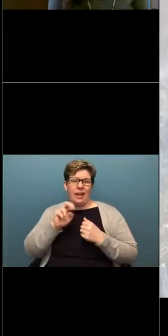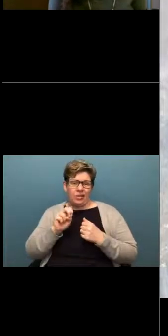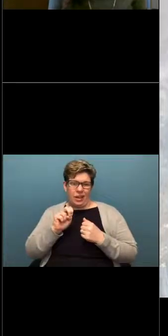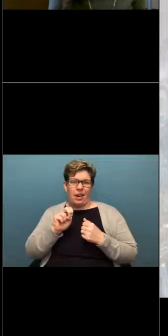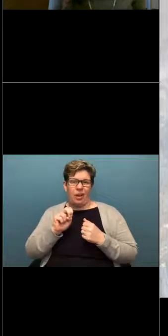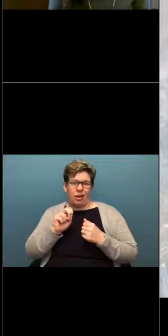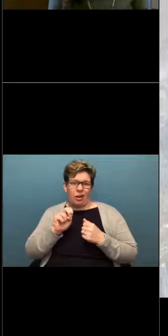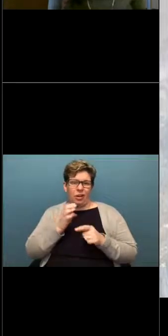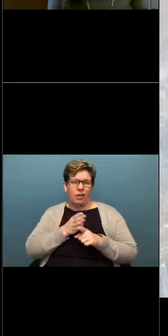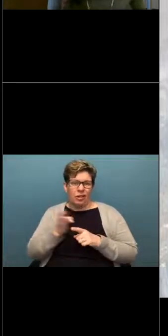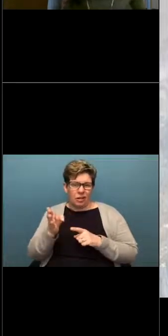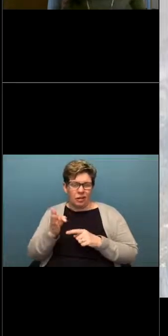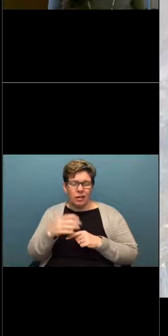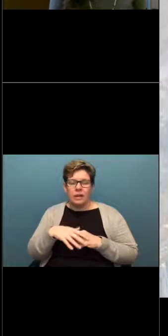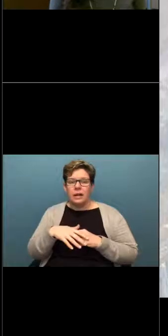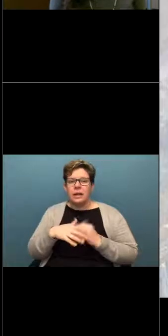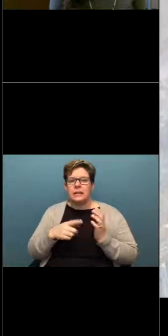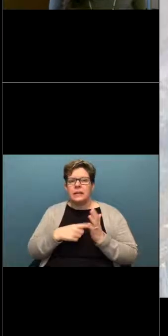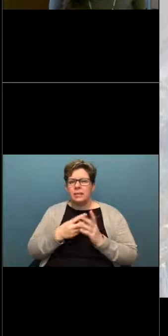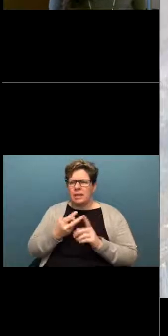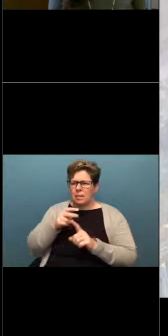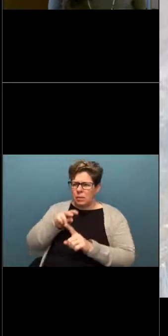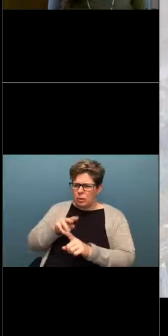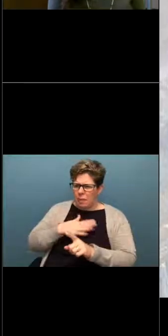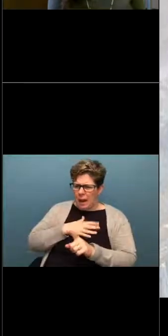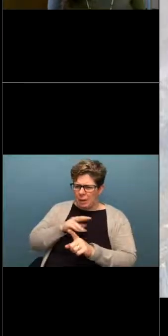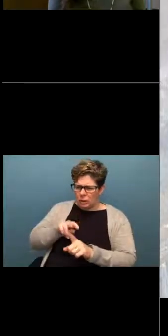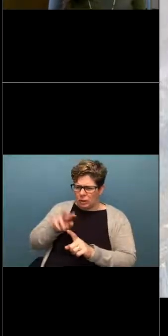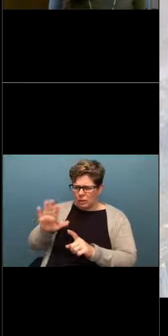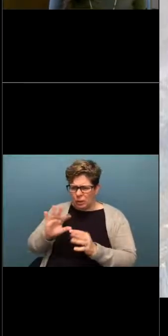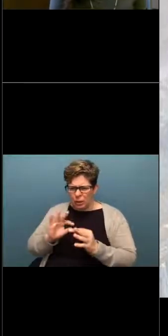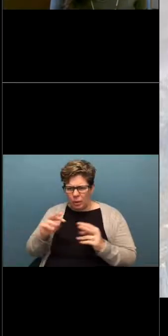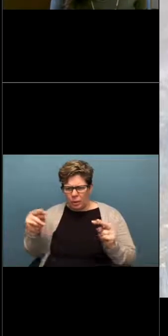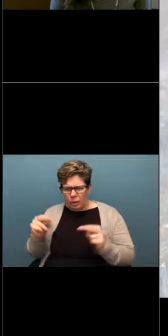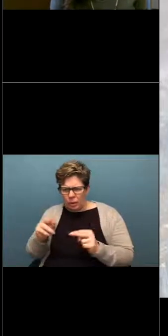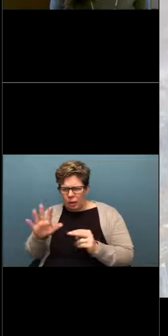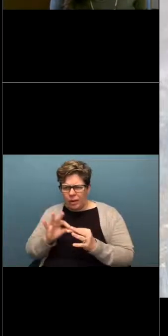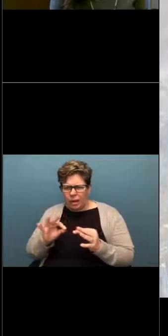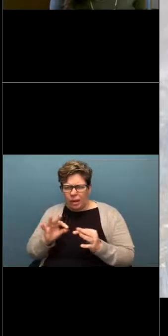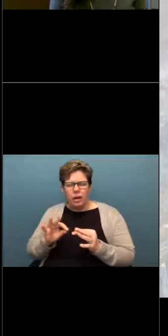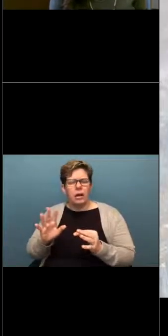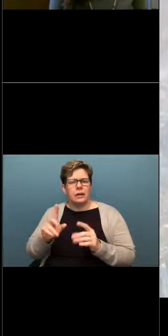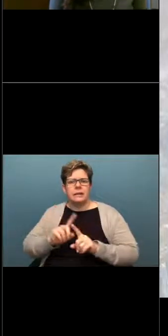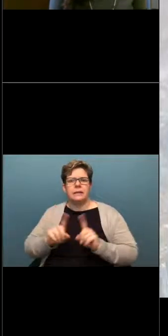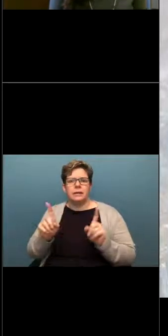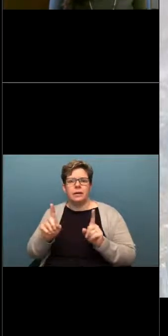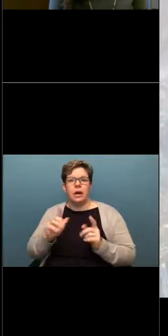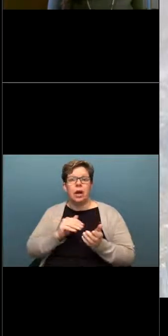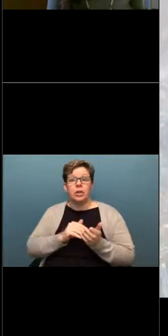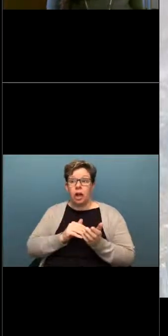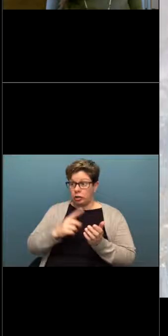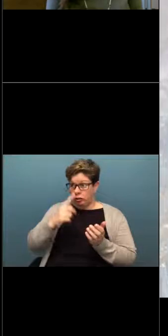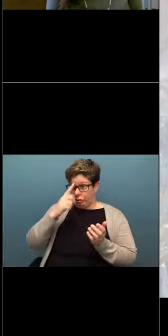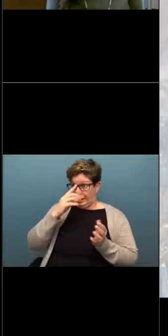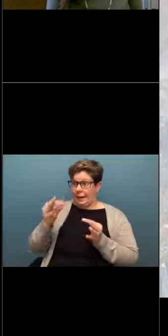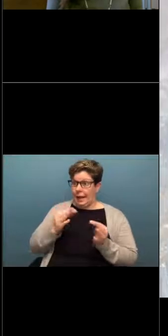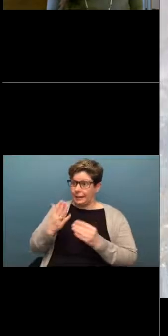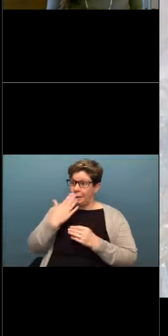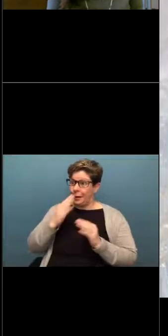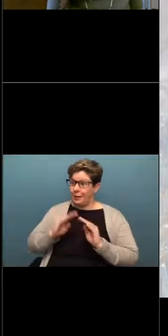And oftentimes perceptions with communications, doctors perceive that they've communicated well and